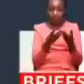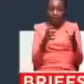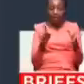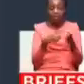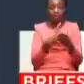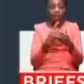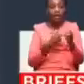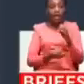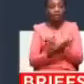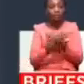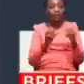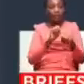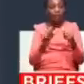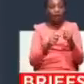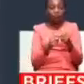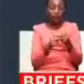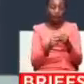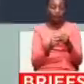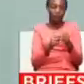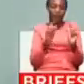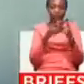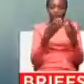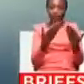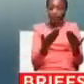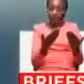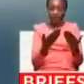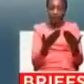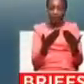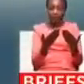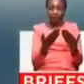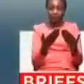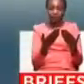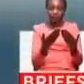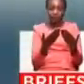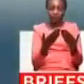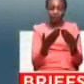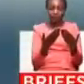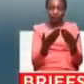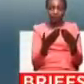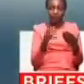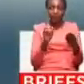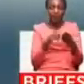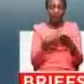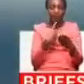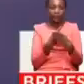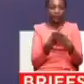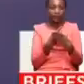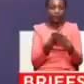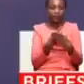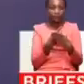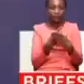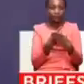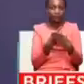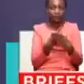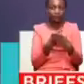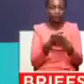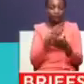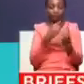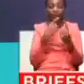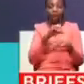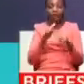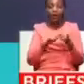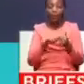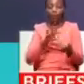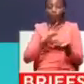explain about some of the things I was talking about in the previous interview. Okay. And Erica Part 3, witchcraft and spiritual